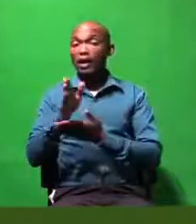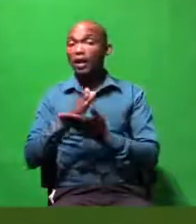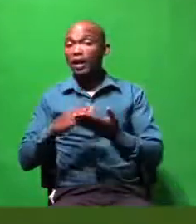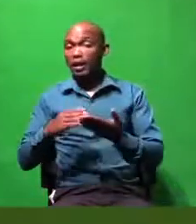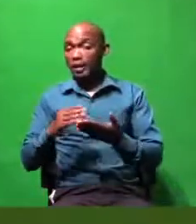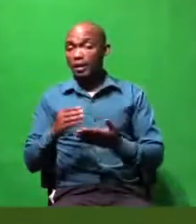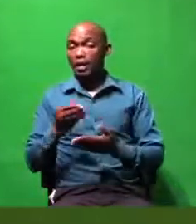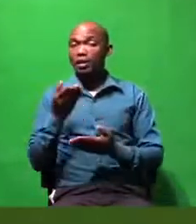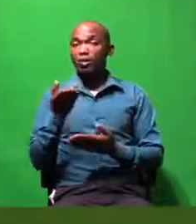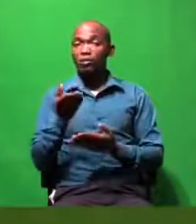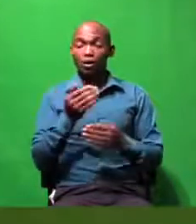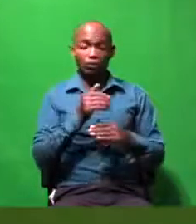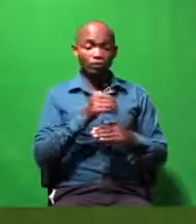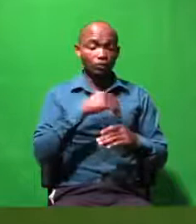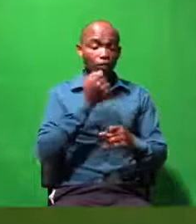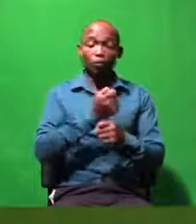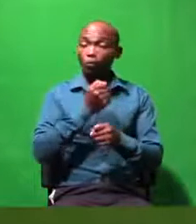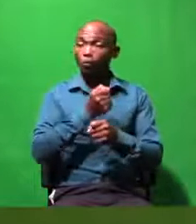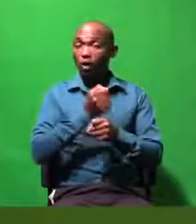where the work